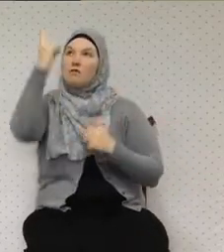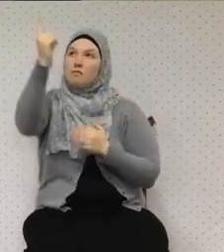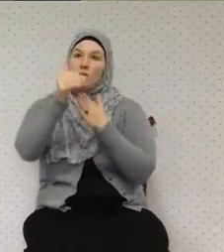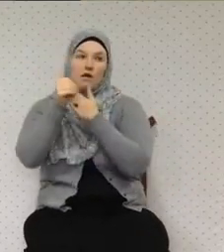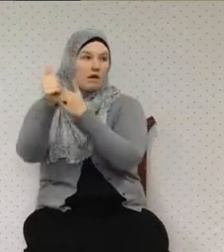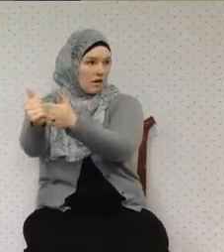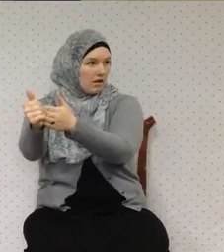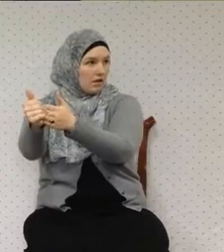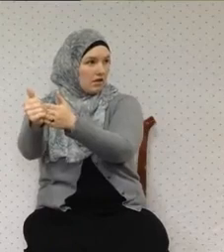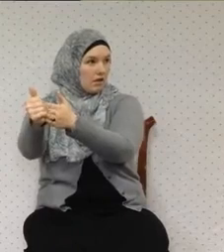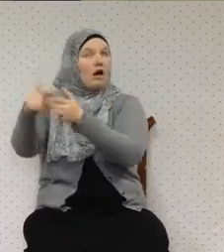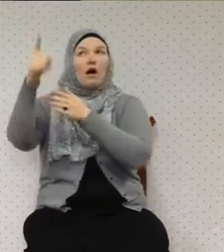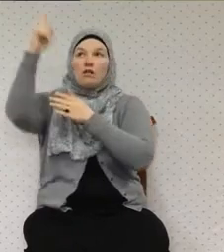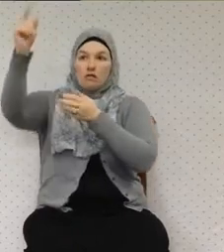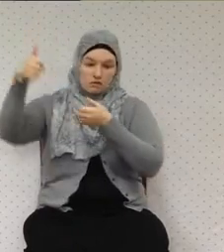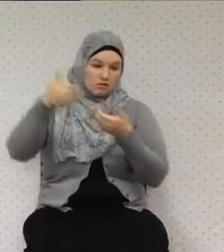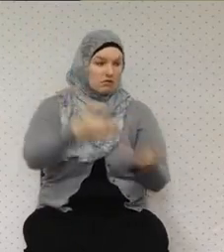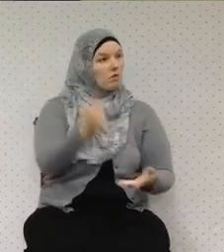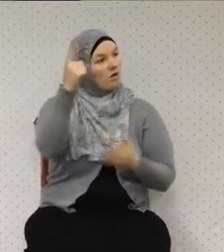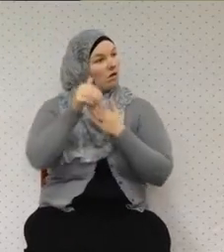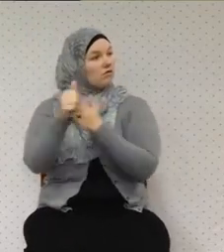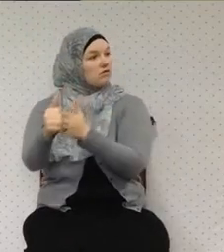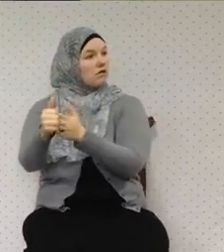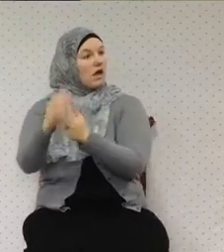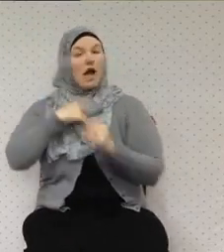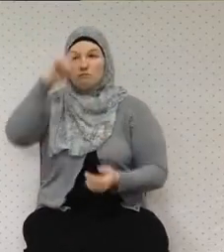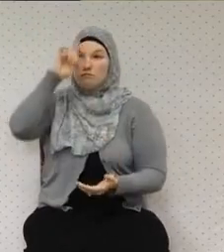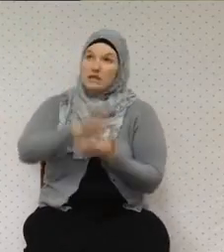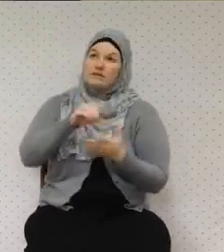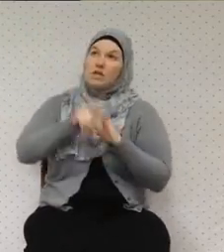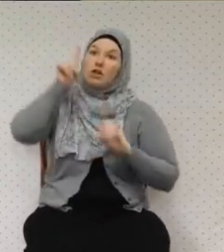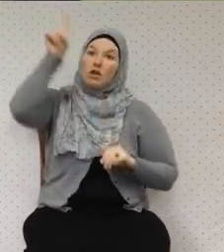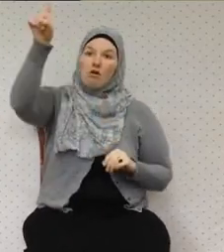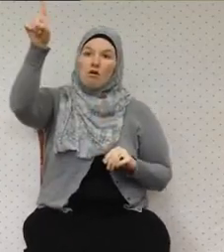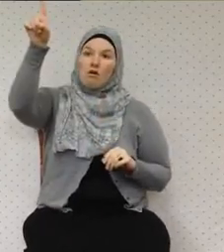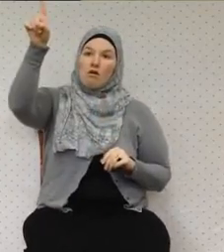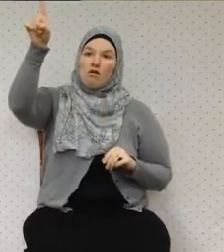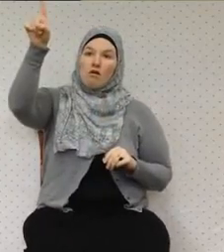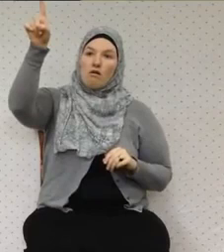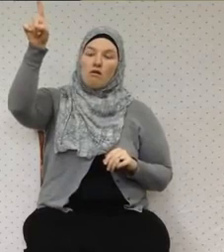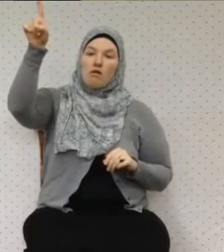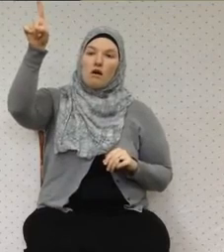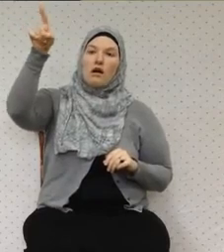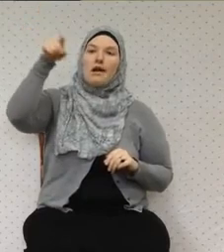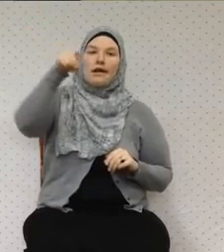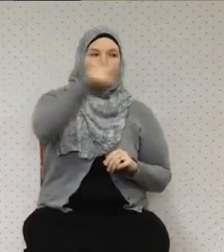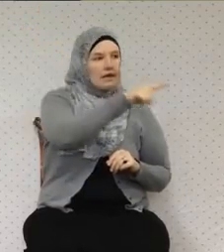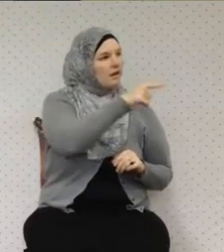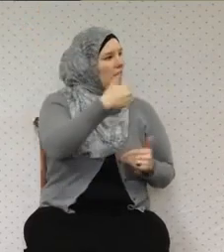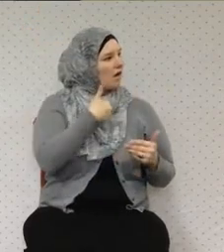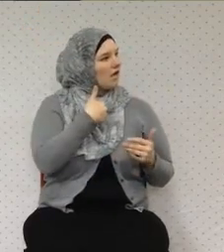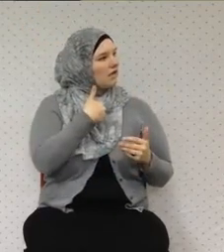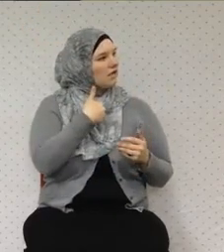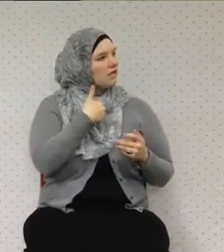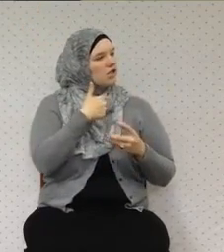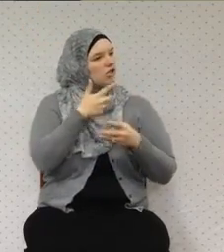guidance that was sent by Allah, and believes in Allah, he has held to the